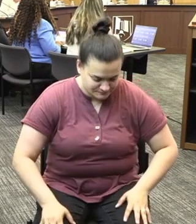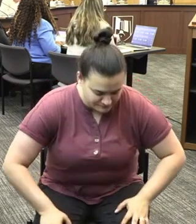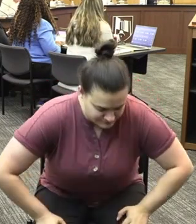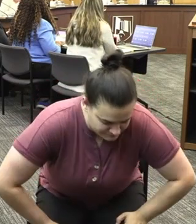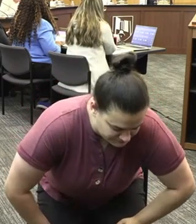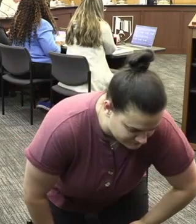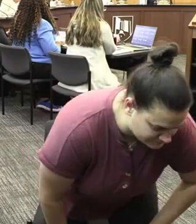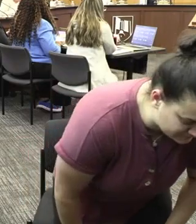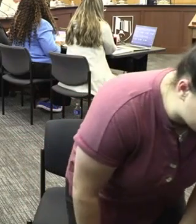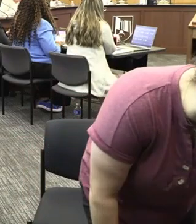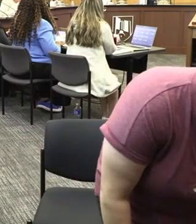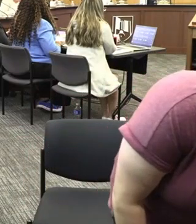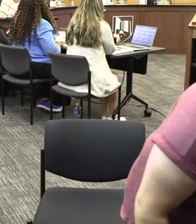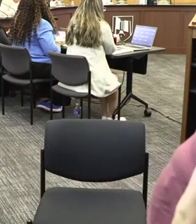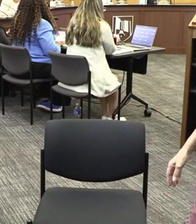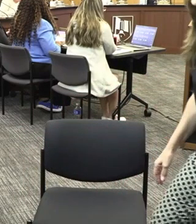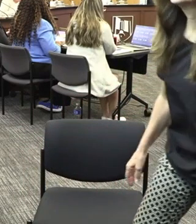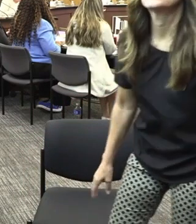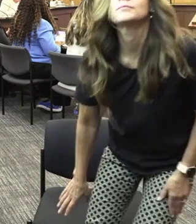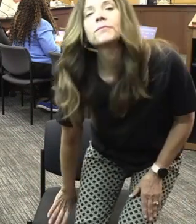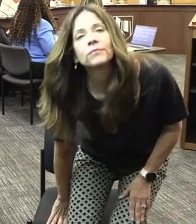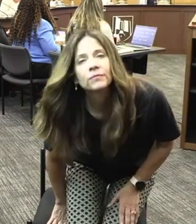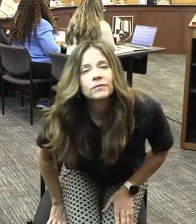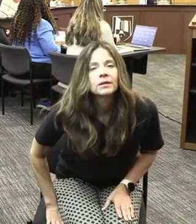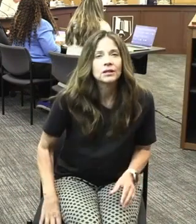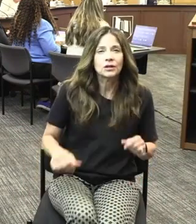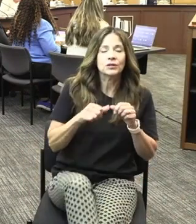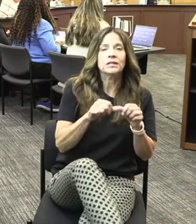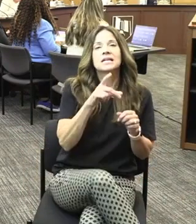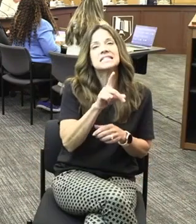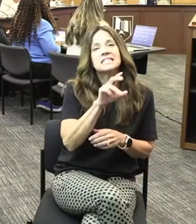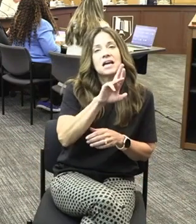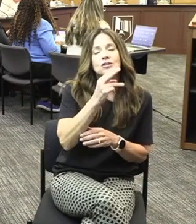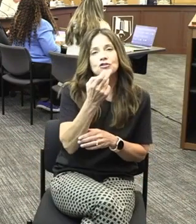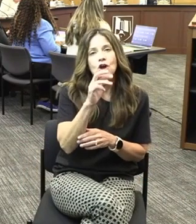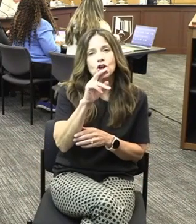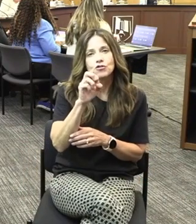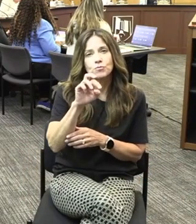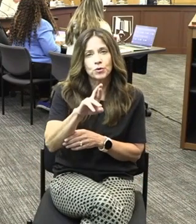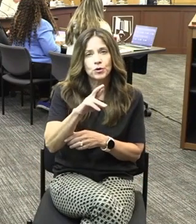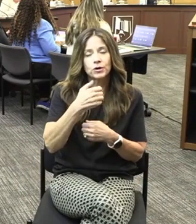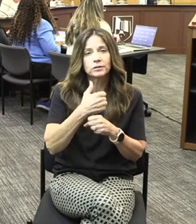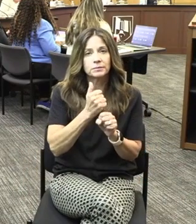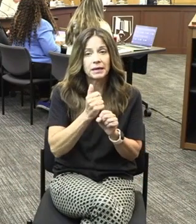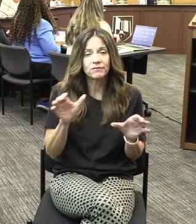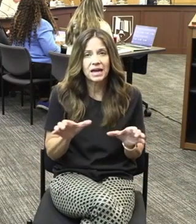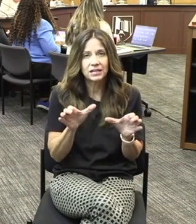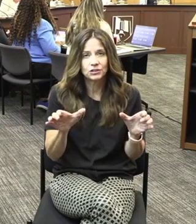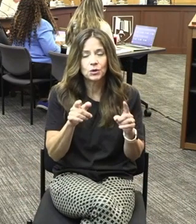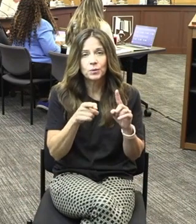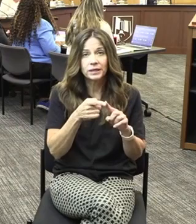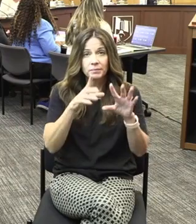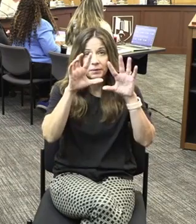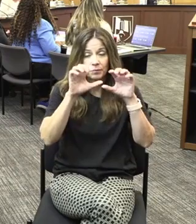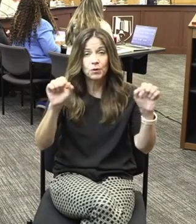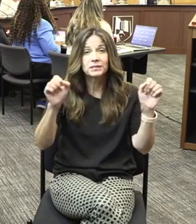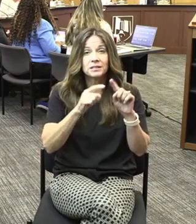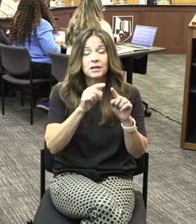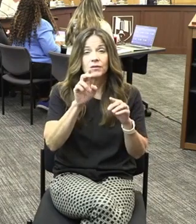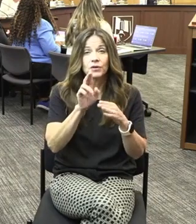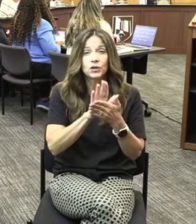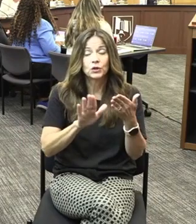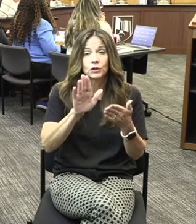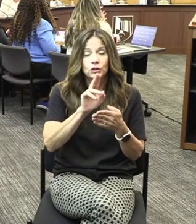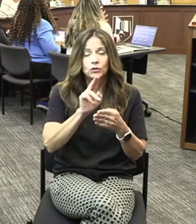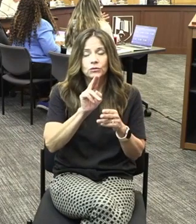Continuing on, top of the vision, Dr. Harper was a man of action. When he assumed the presidency of the University of Chicago, he immediately separated